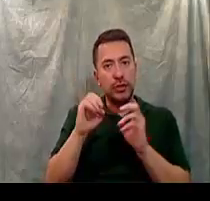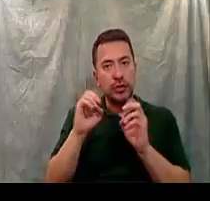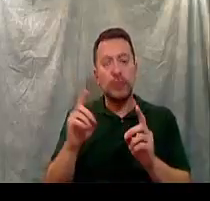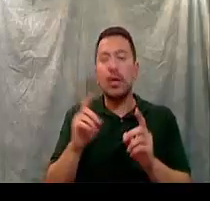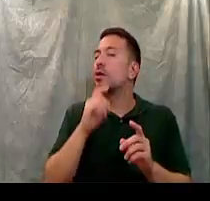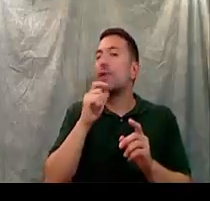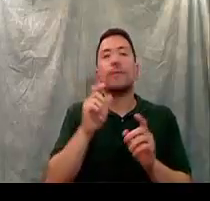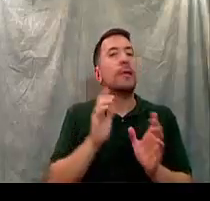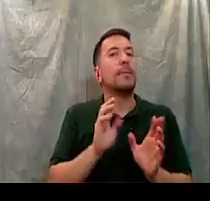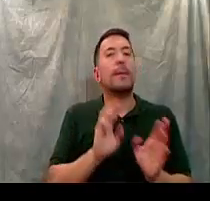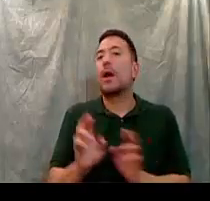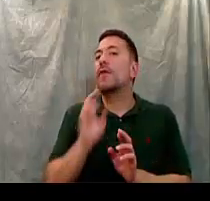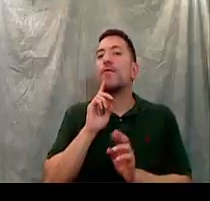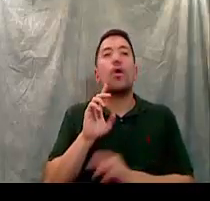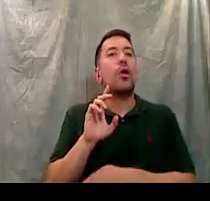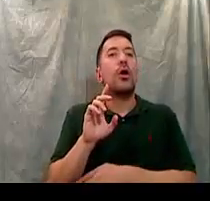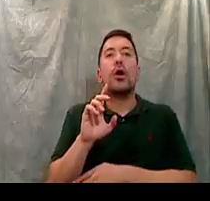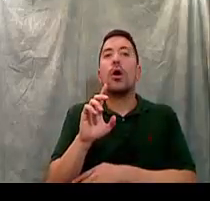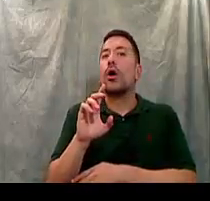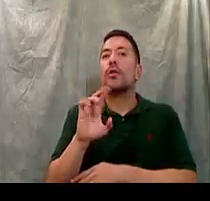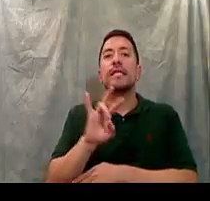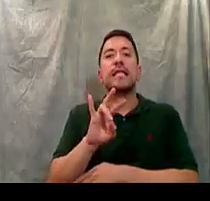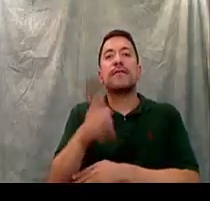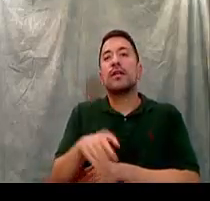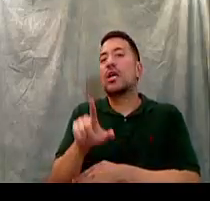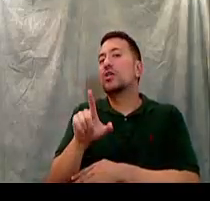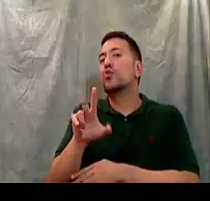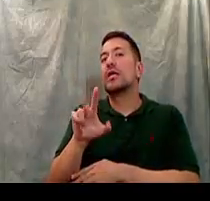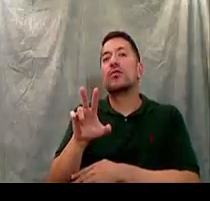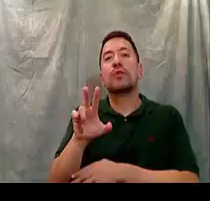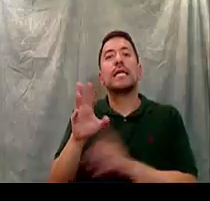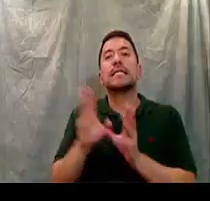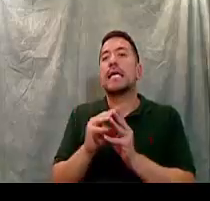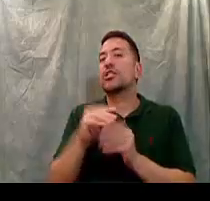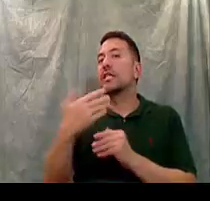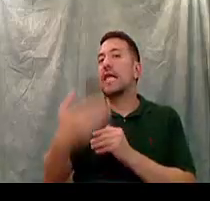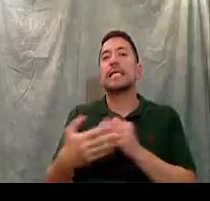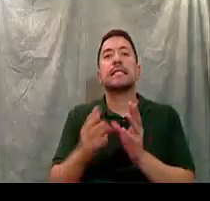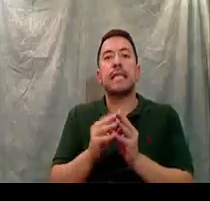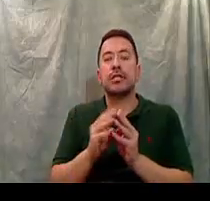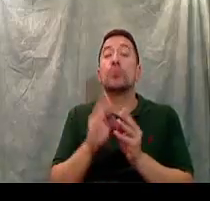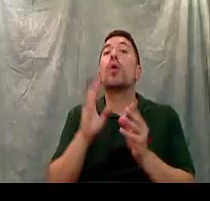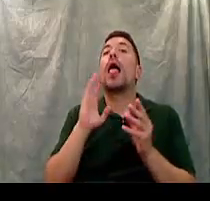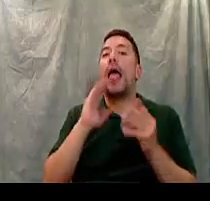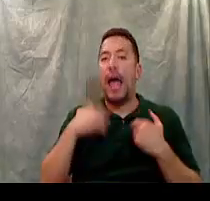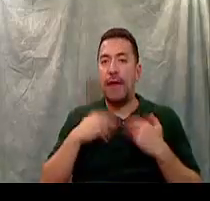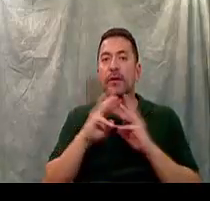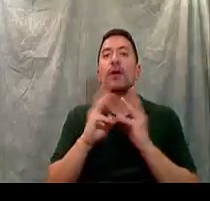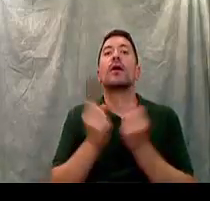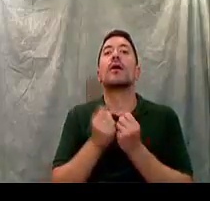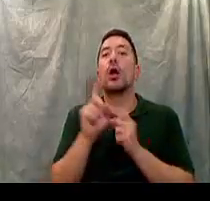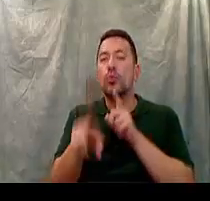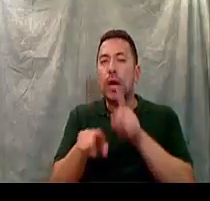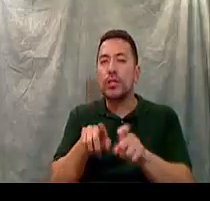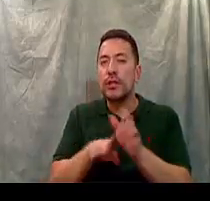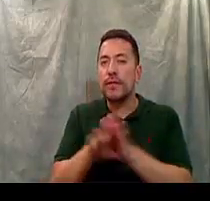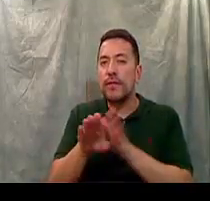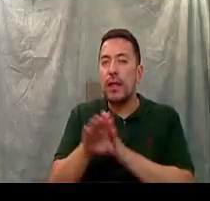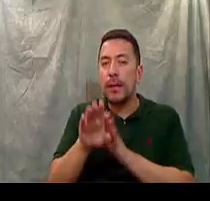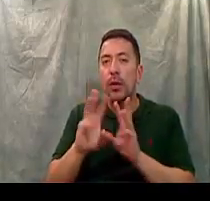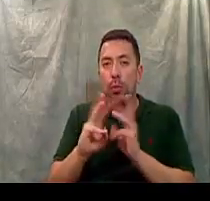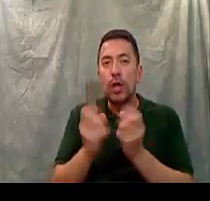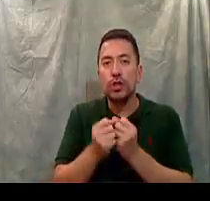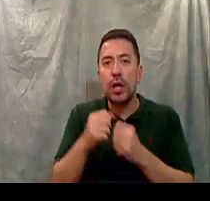the 723 session. We'll actually engage in a little workshop, what I'm going to call question development workshop, as an agenda item